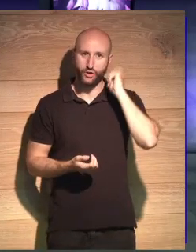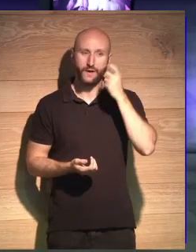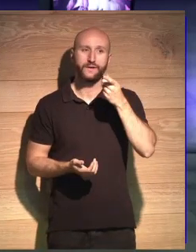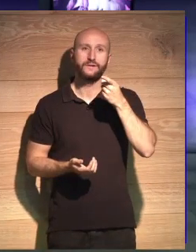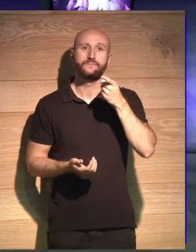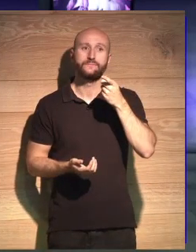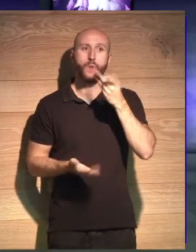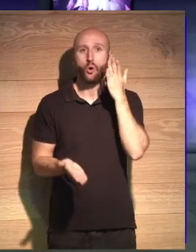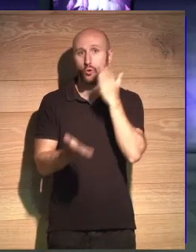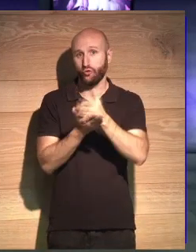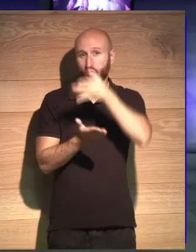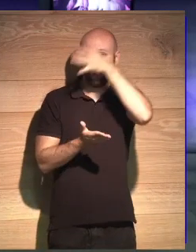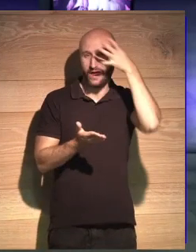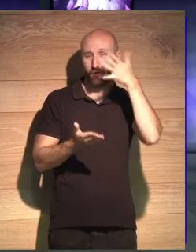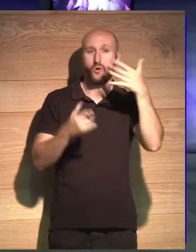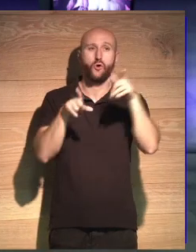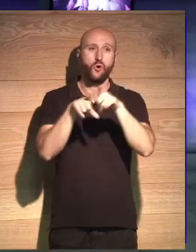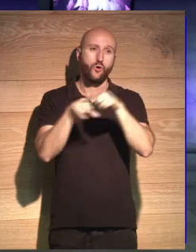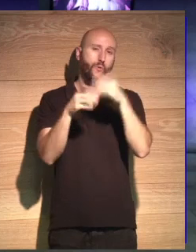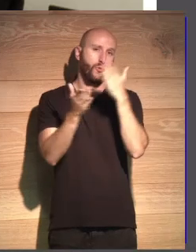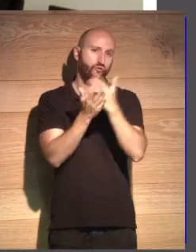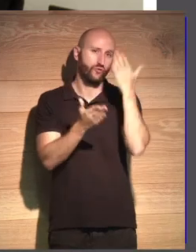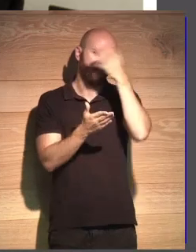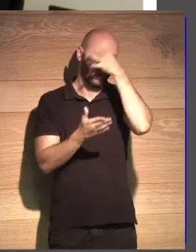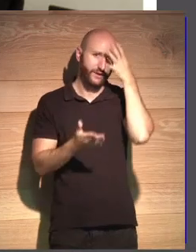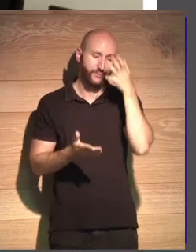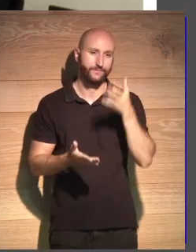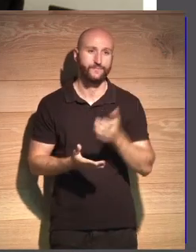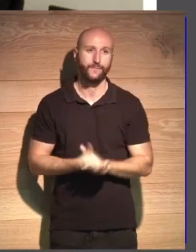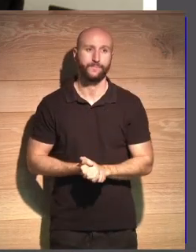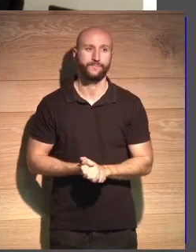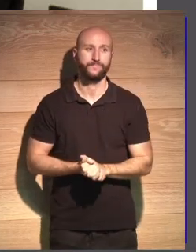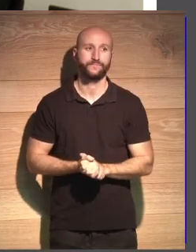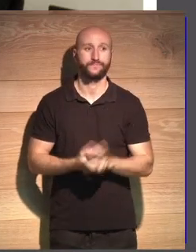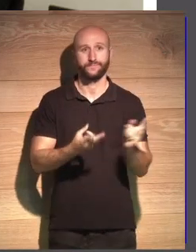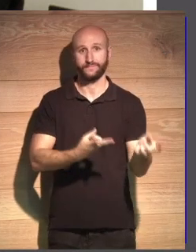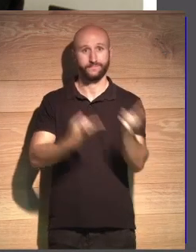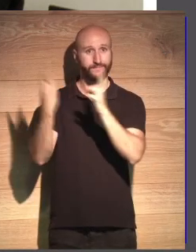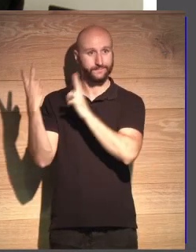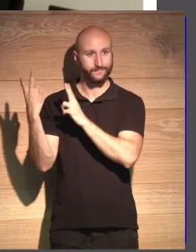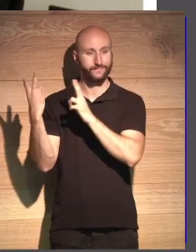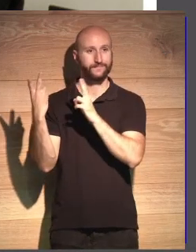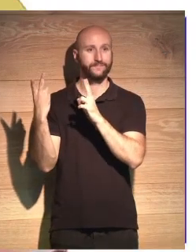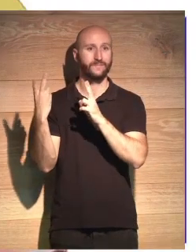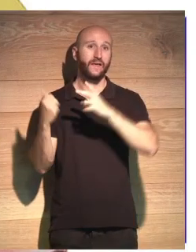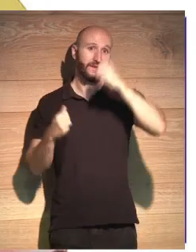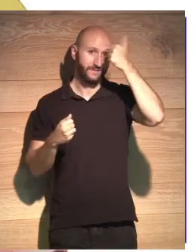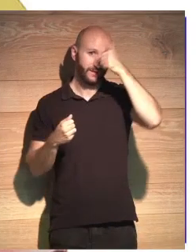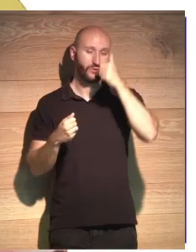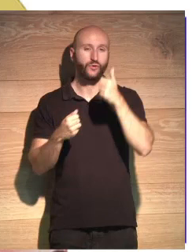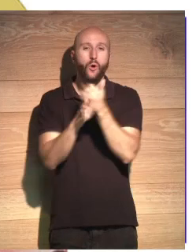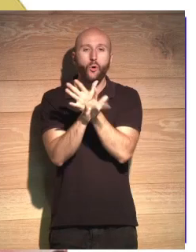ran a seminar, a summer camp actually, where, as you can see,